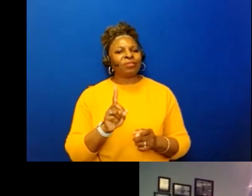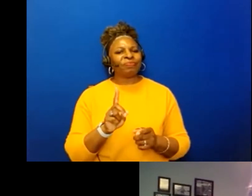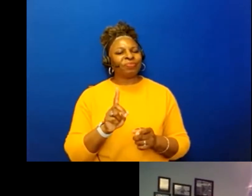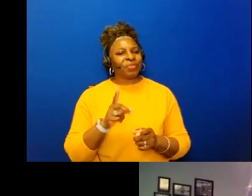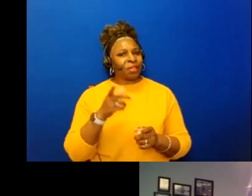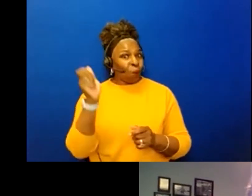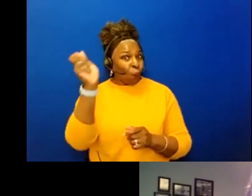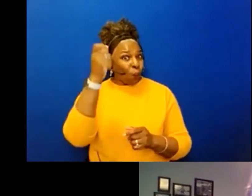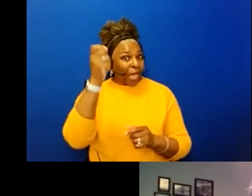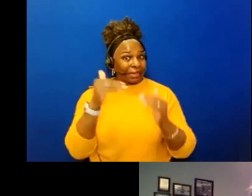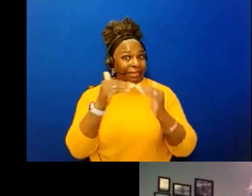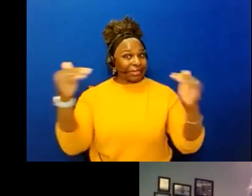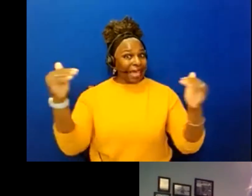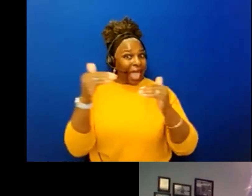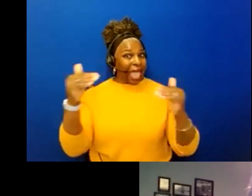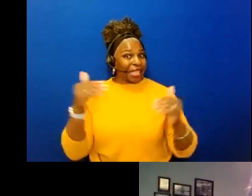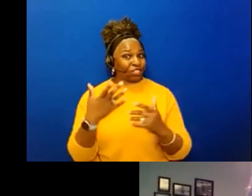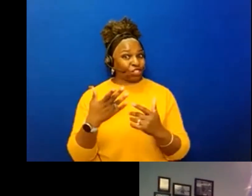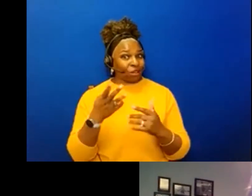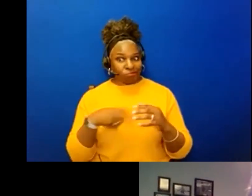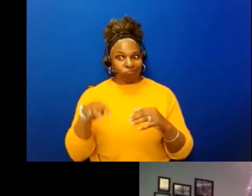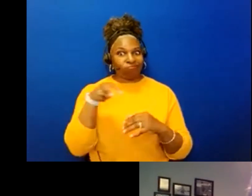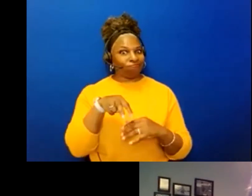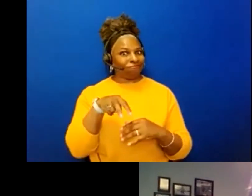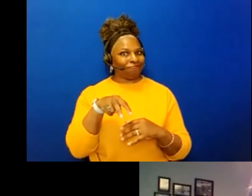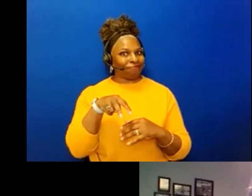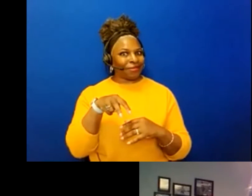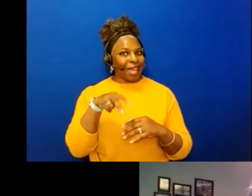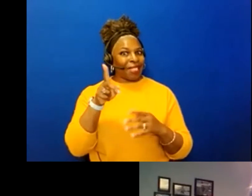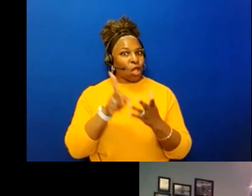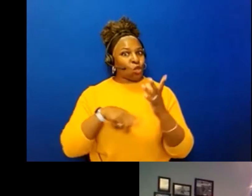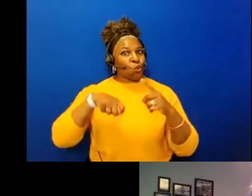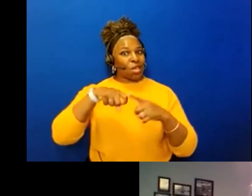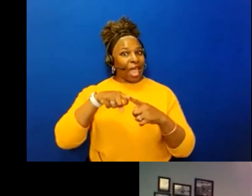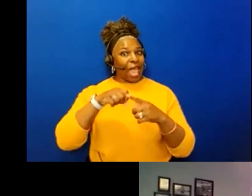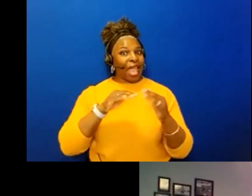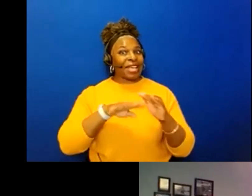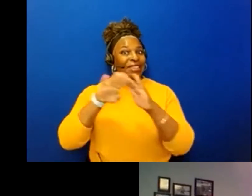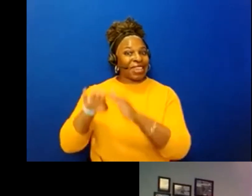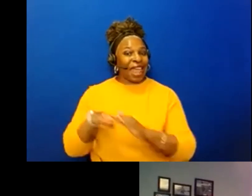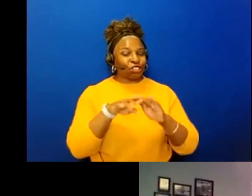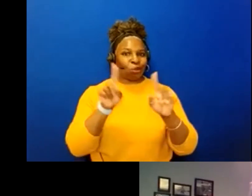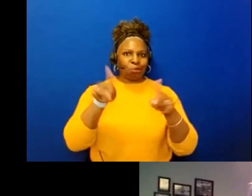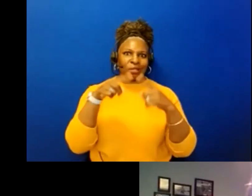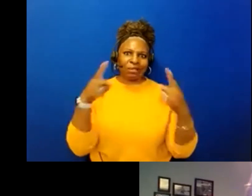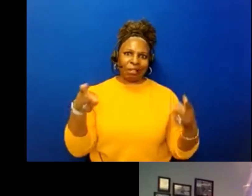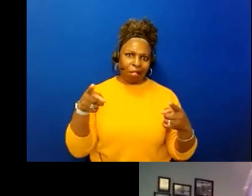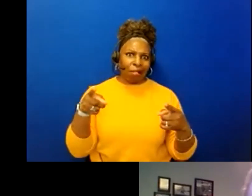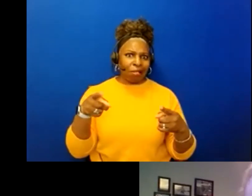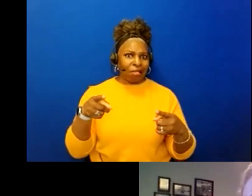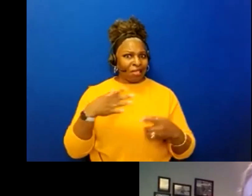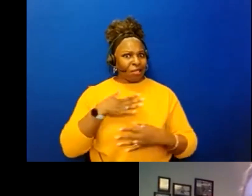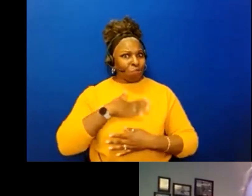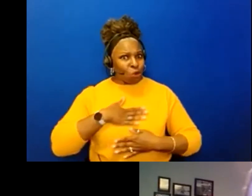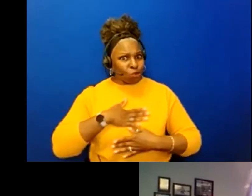podium and hearing the national anthem? Is that very hard to keep yourself together? Yeah, absolutely. I think I've been emotional on